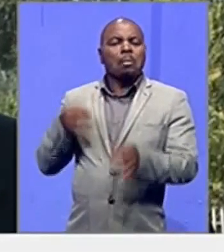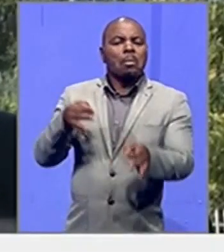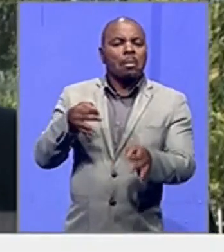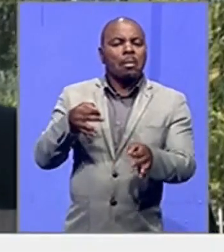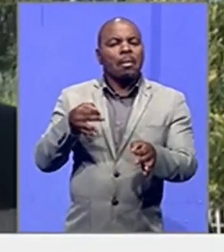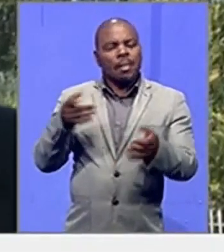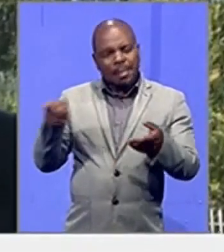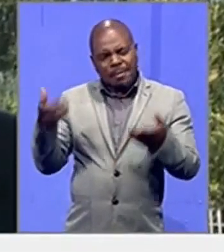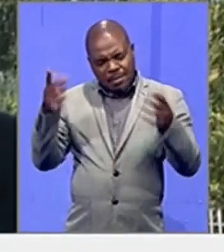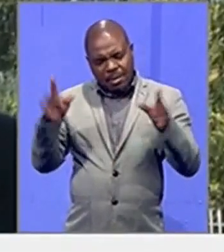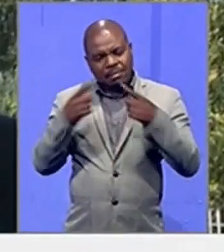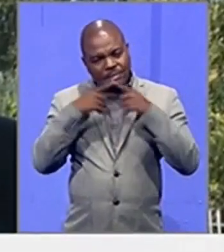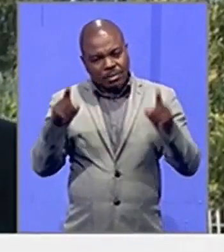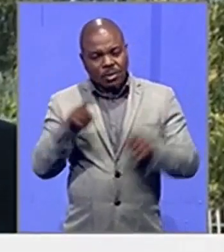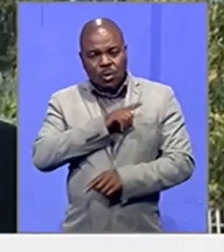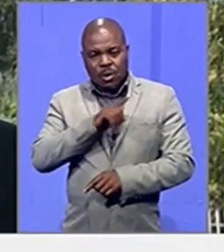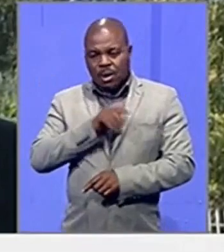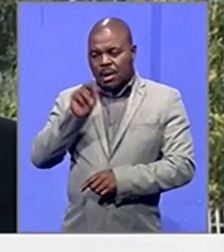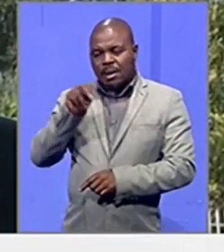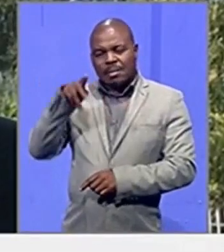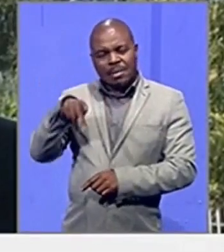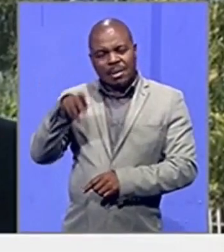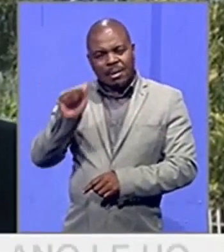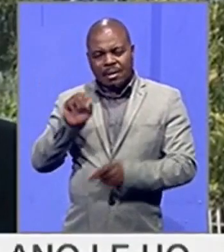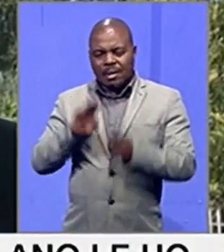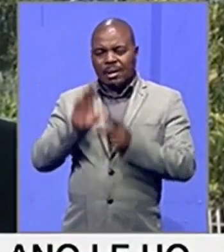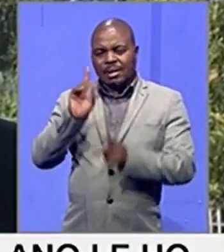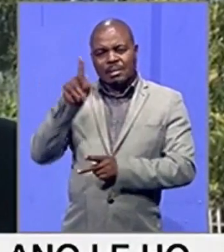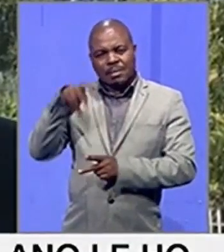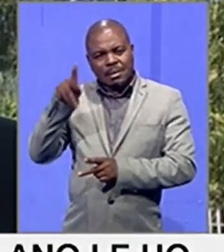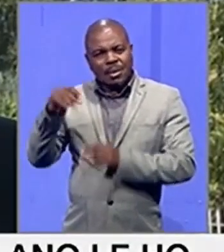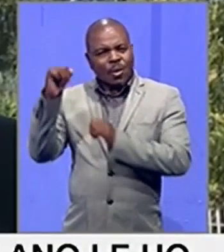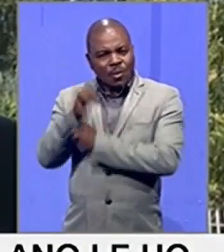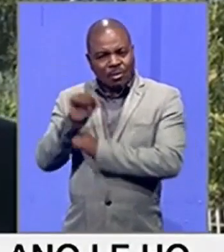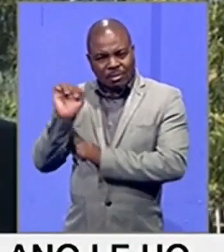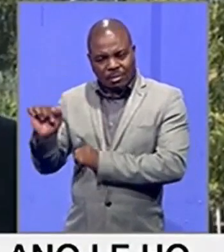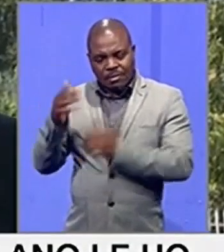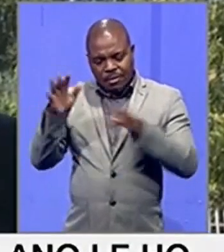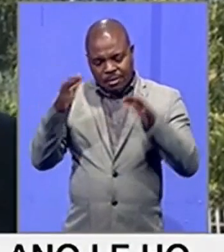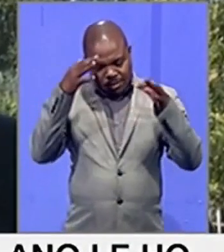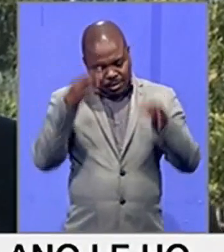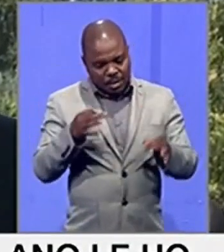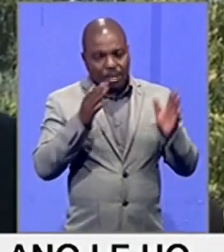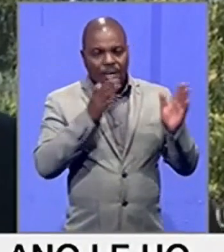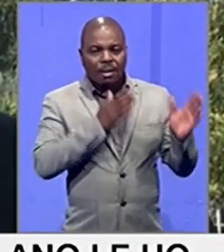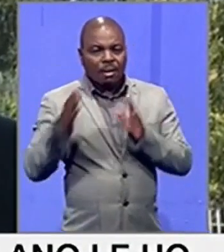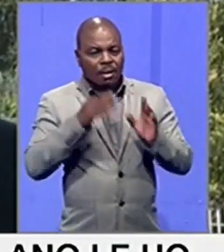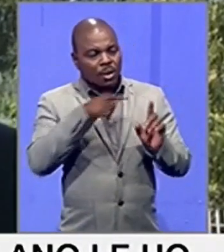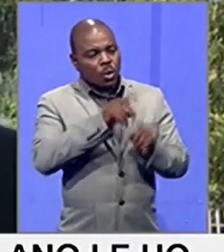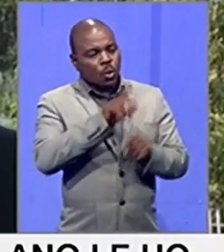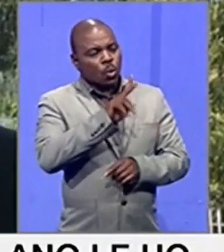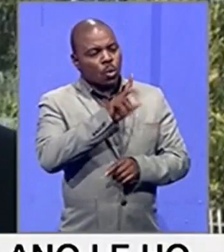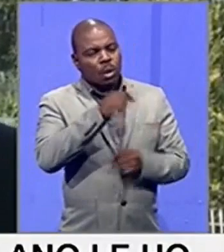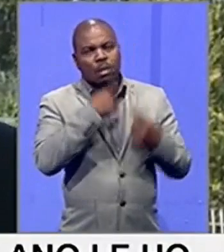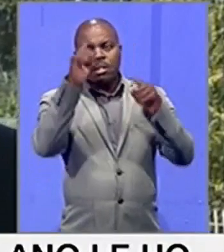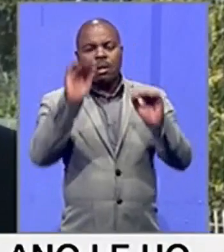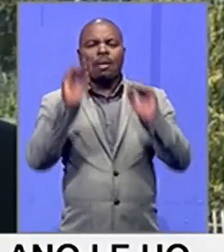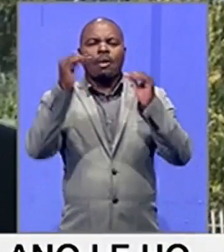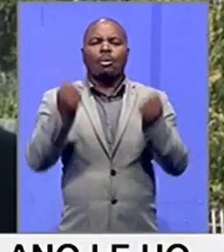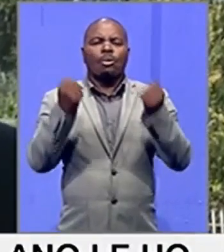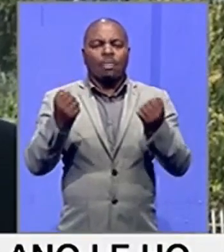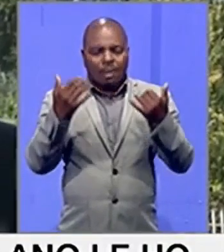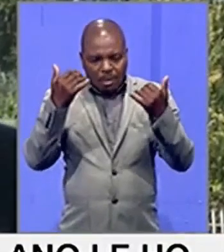they, as an NPA, DPP's officers, decided to arraign Mr. Kula before the High Court.